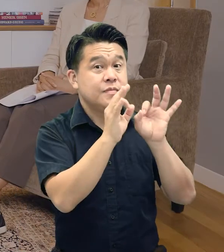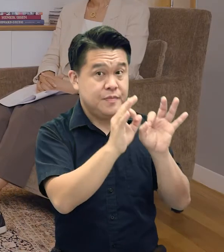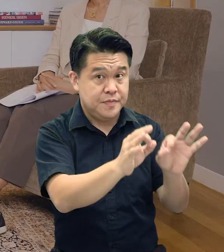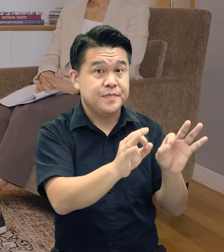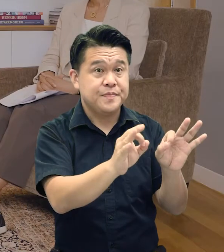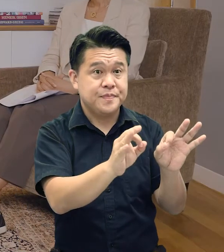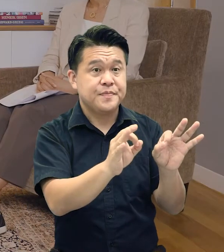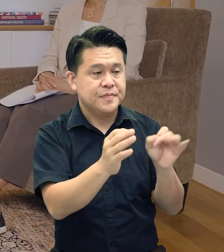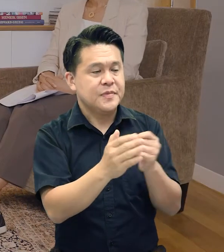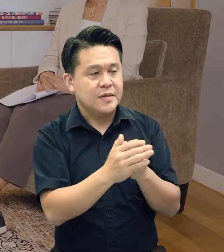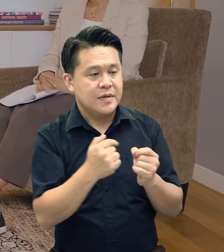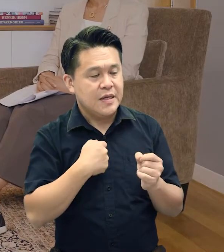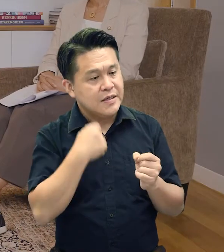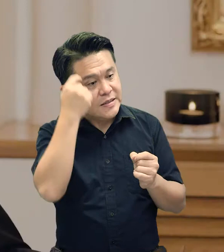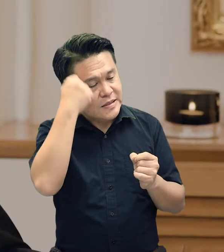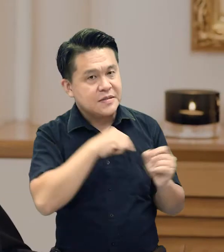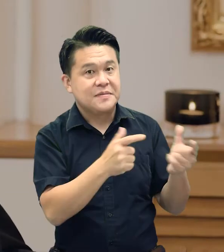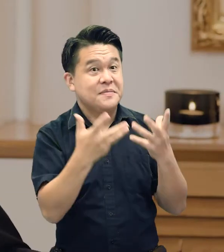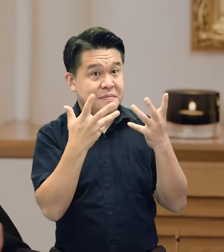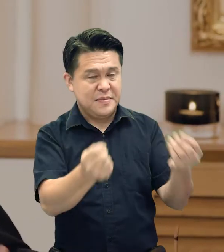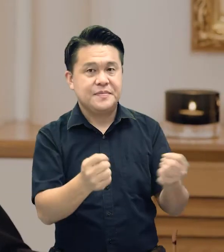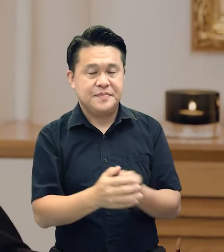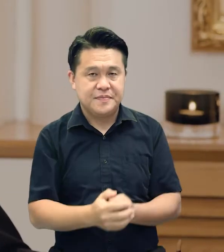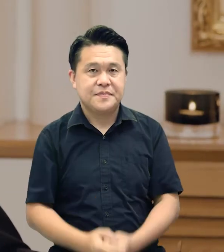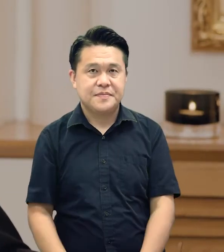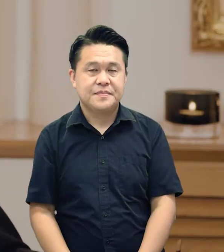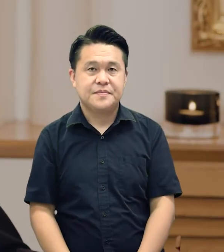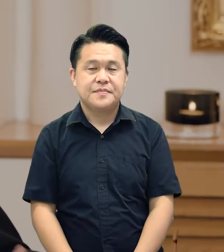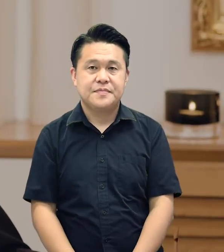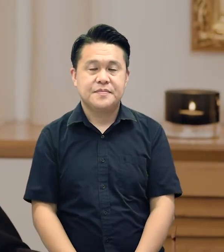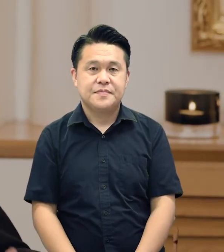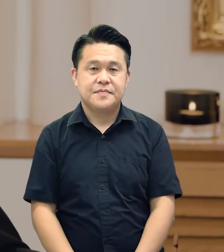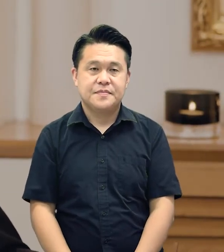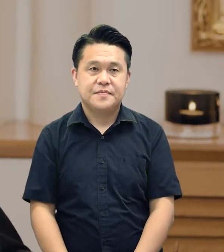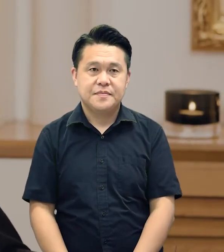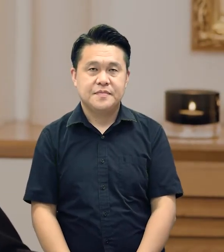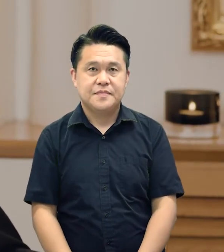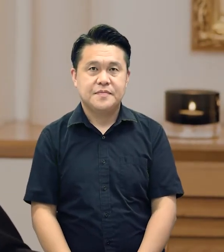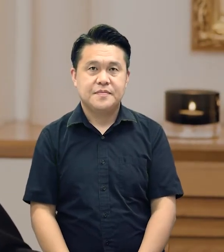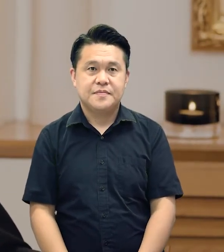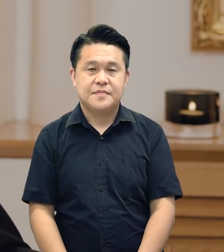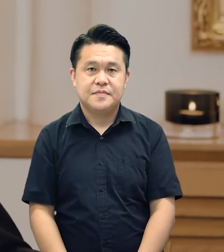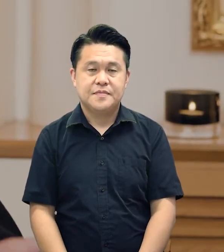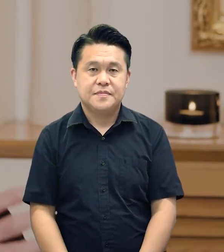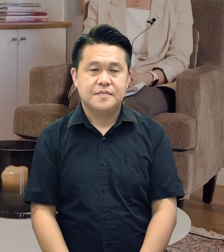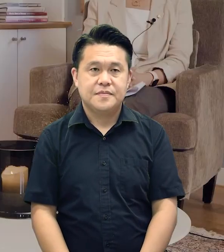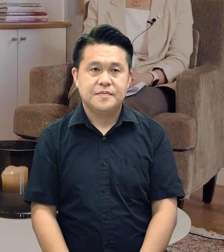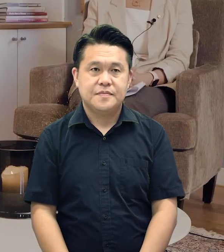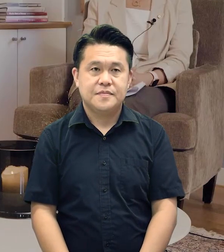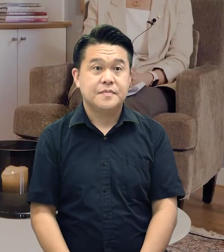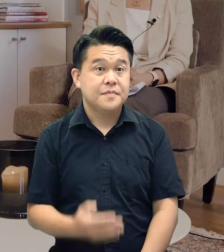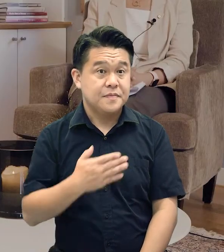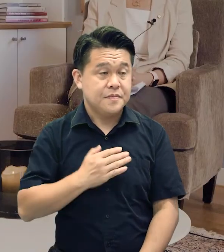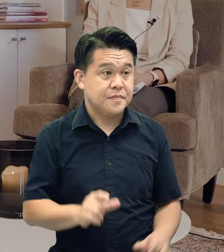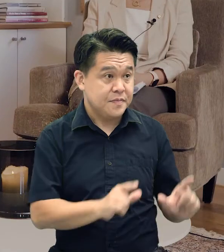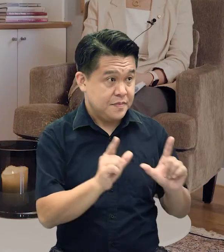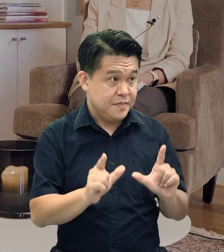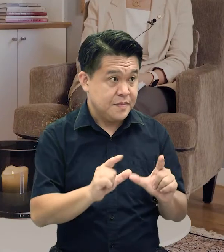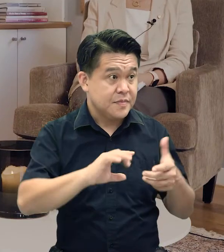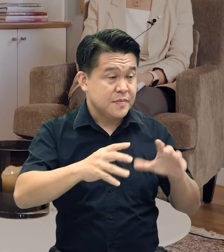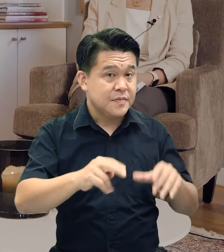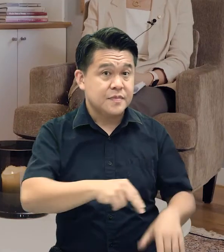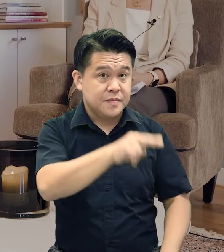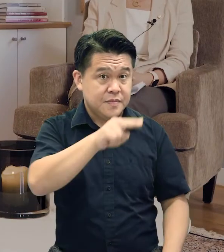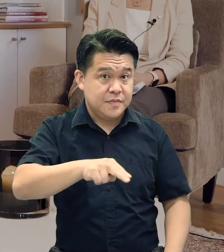one sees during the parade, that it creates strong emotions. Norway, and I come from a